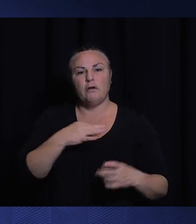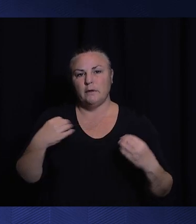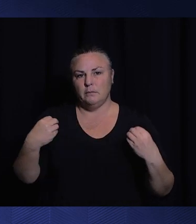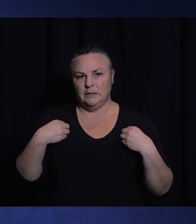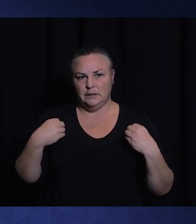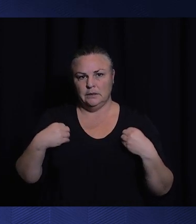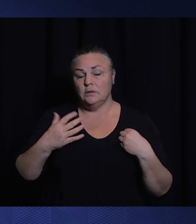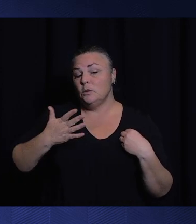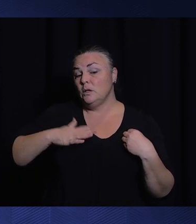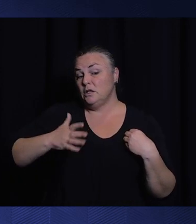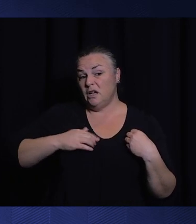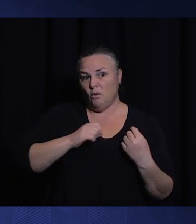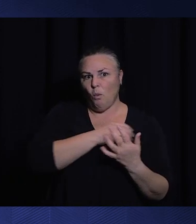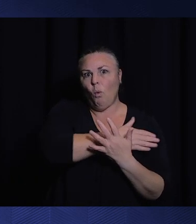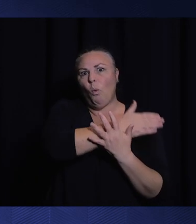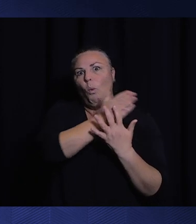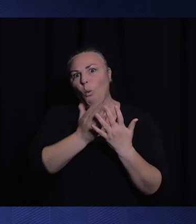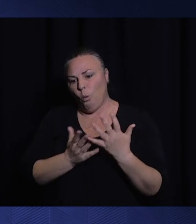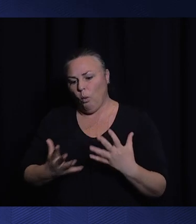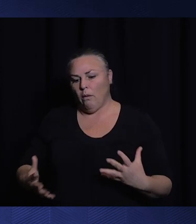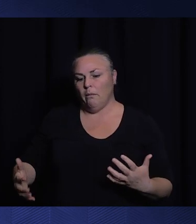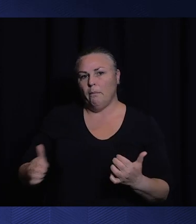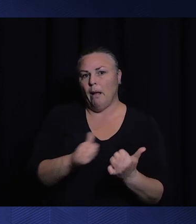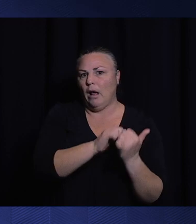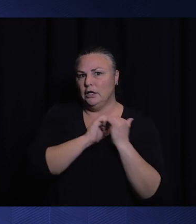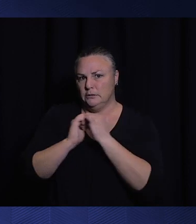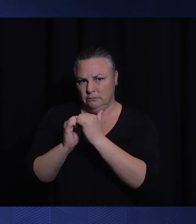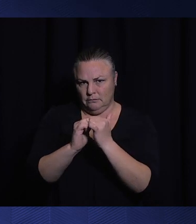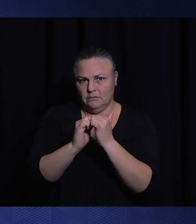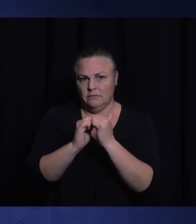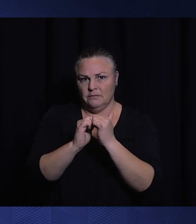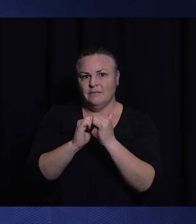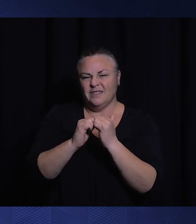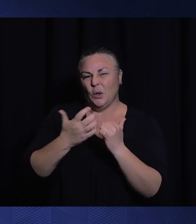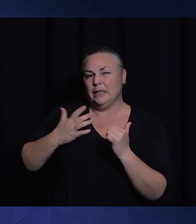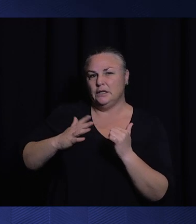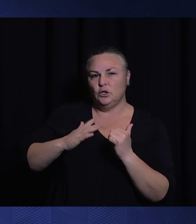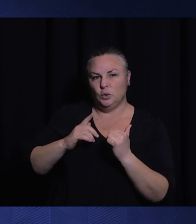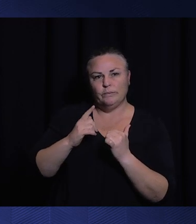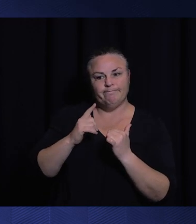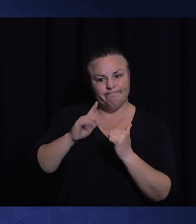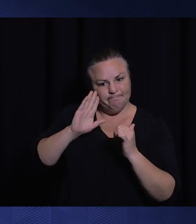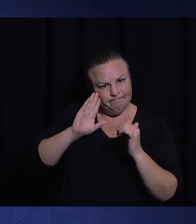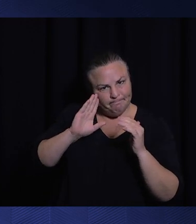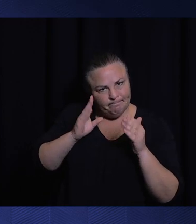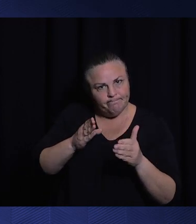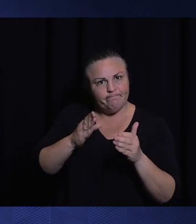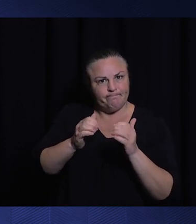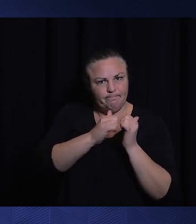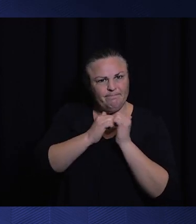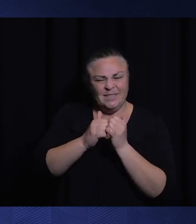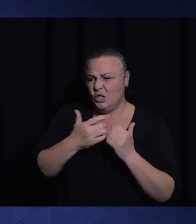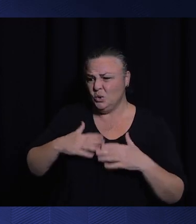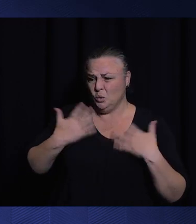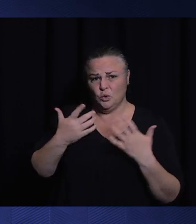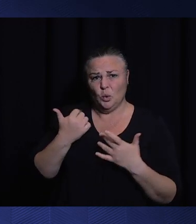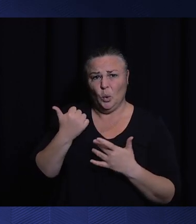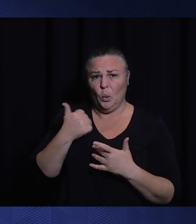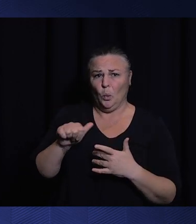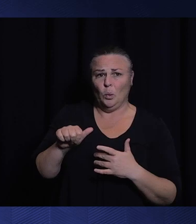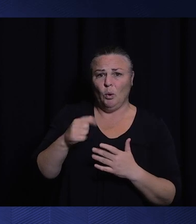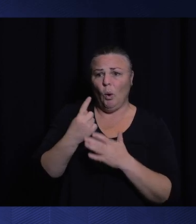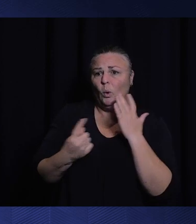partnerships, we end up simplifying nature-based solutions and narrowing it down to either a commodity or